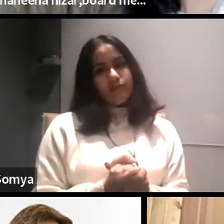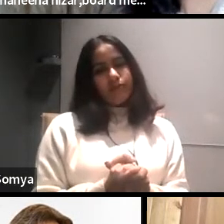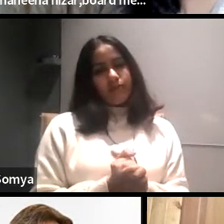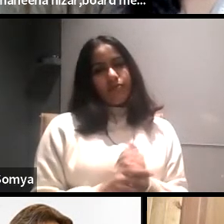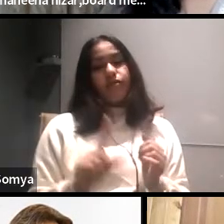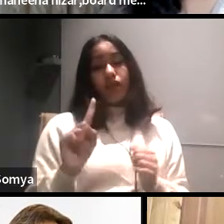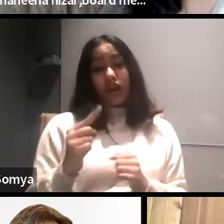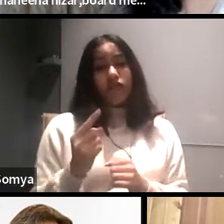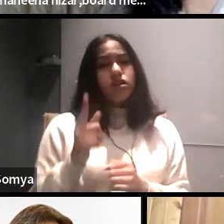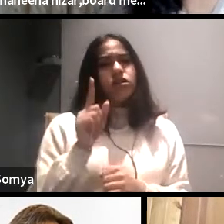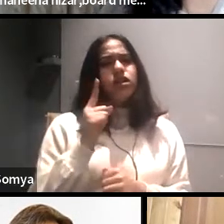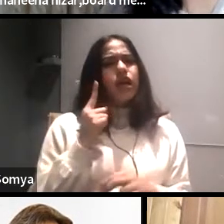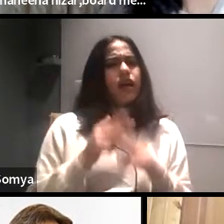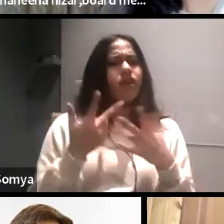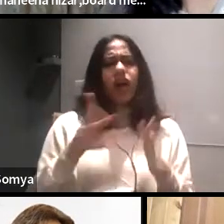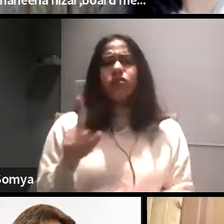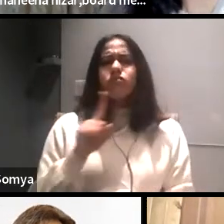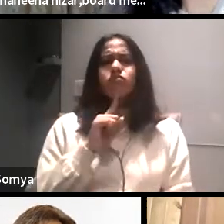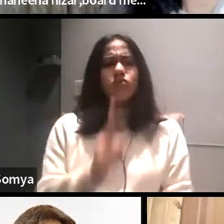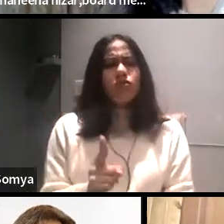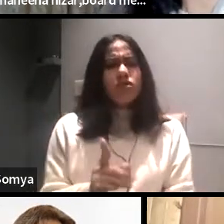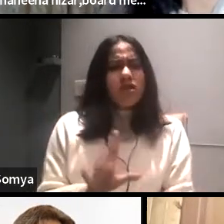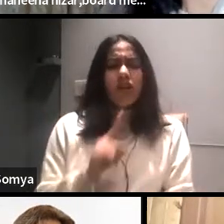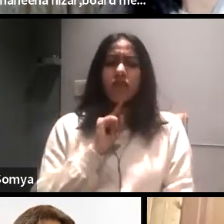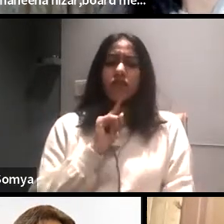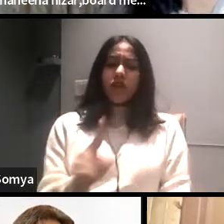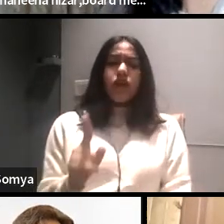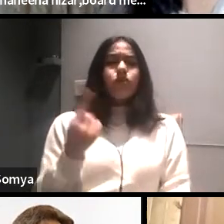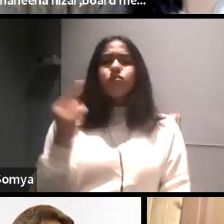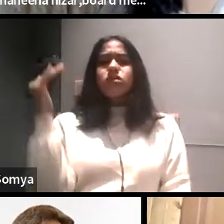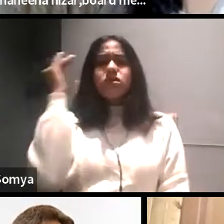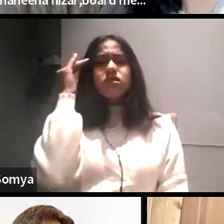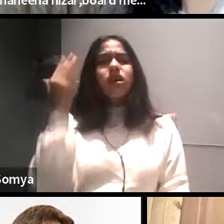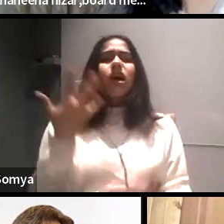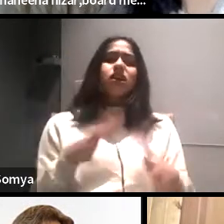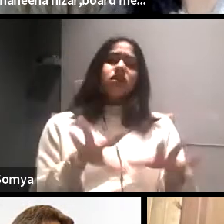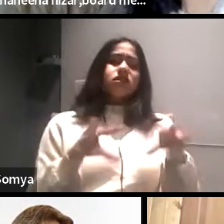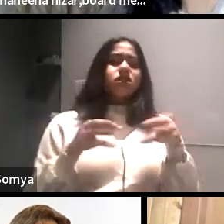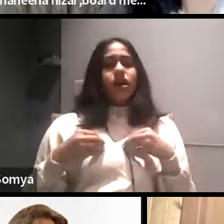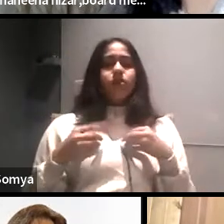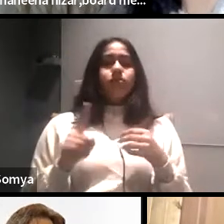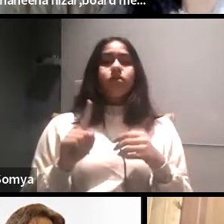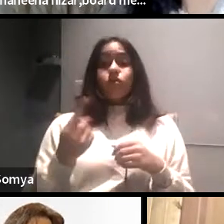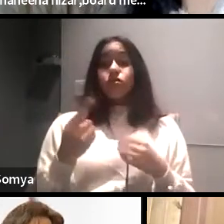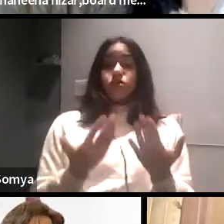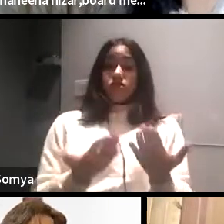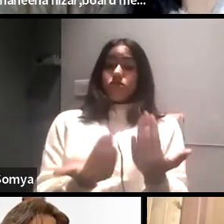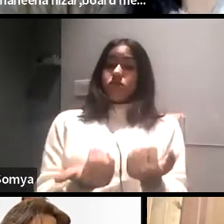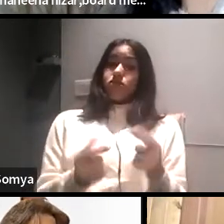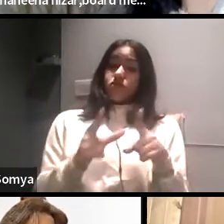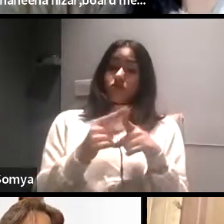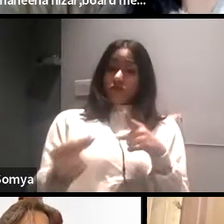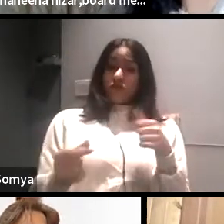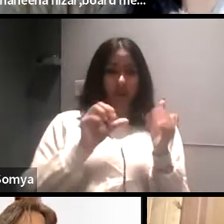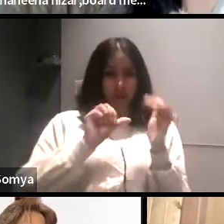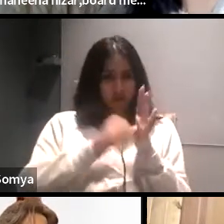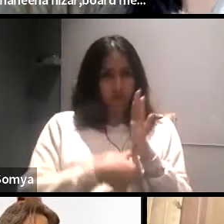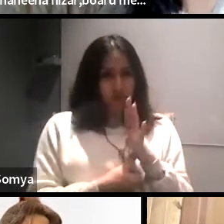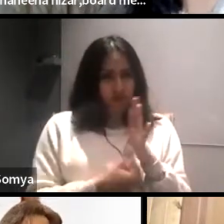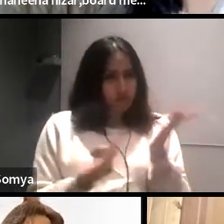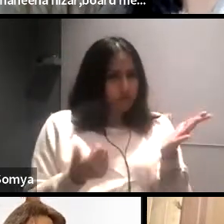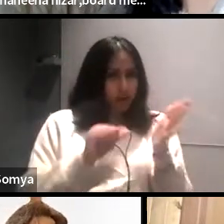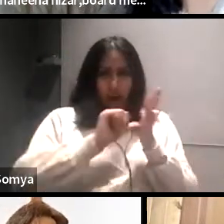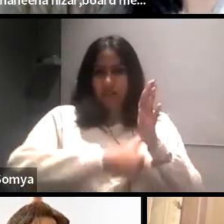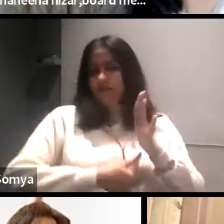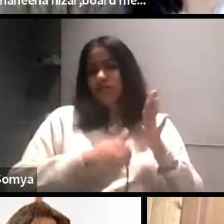ensuring that whatever you are doing means that you have taken everything you can possibly do into account. I